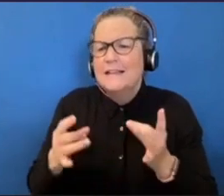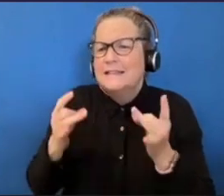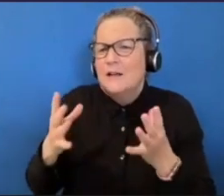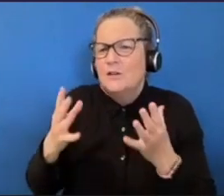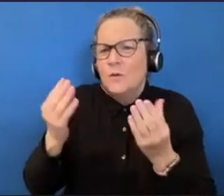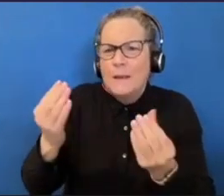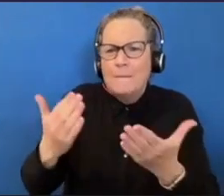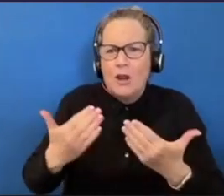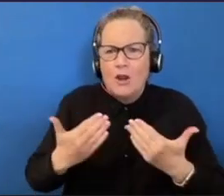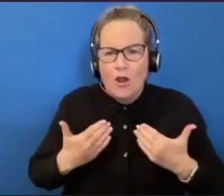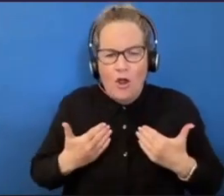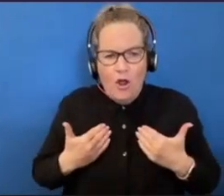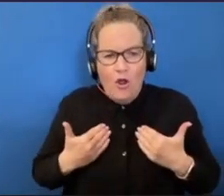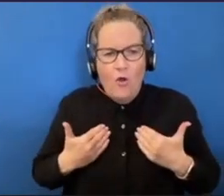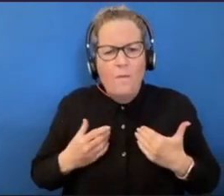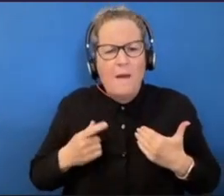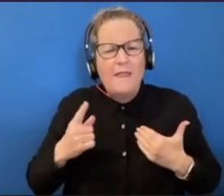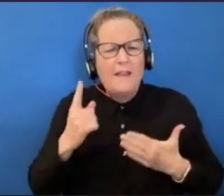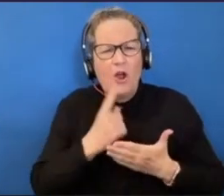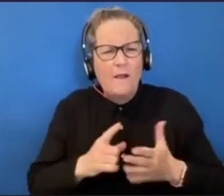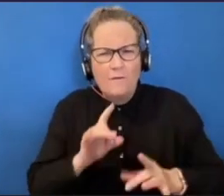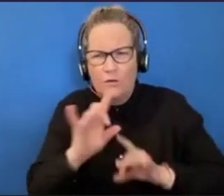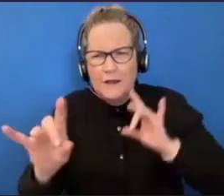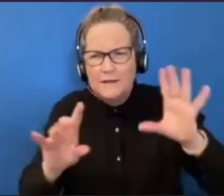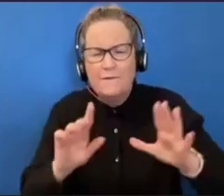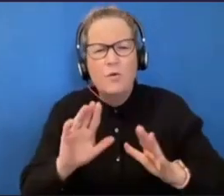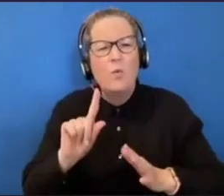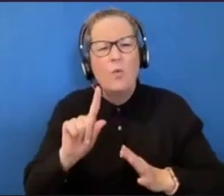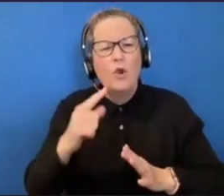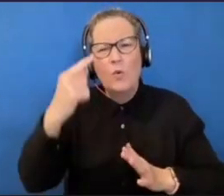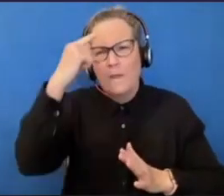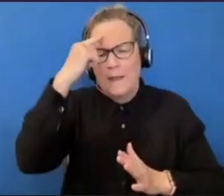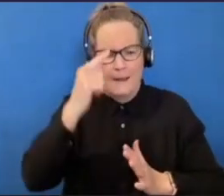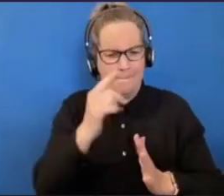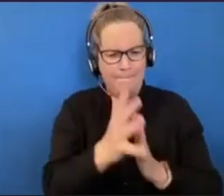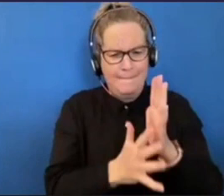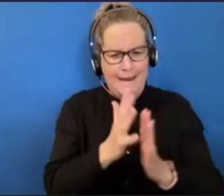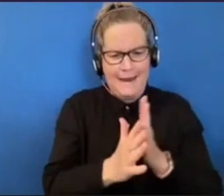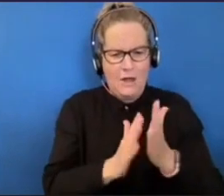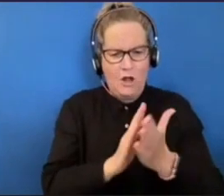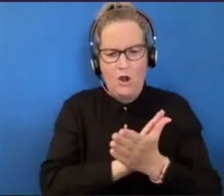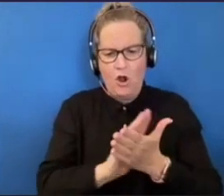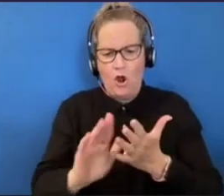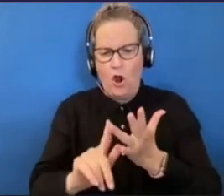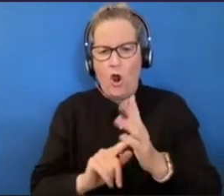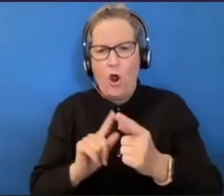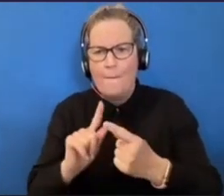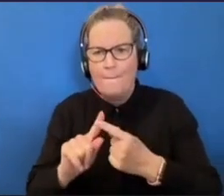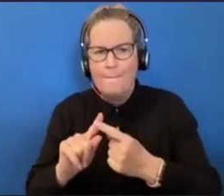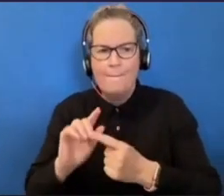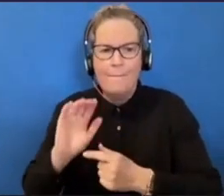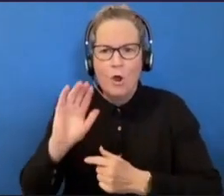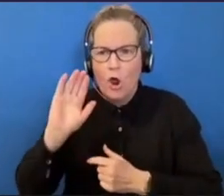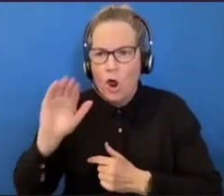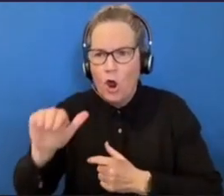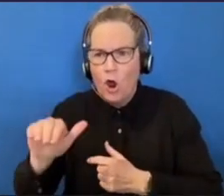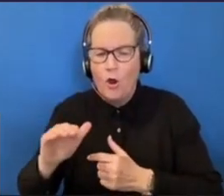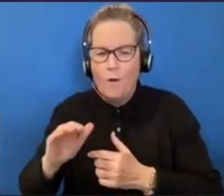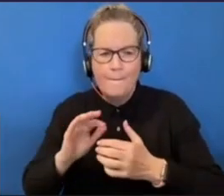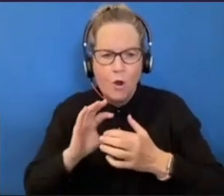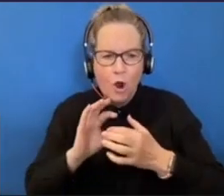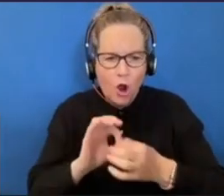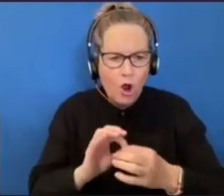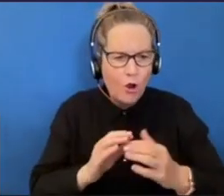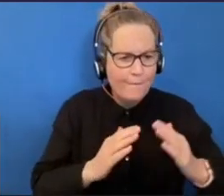is just for you yourself. What is your definition of home? What is home? You might complete the statement, home is the